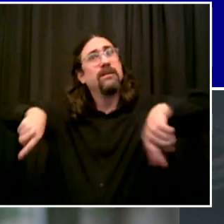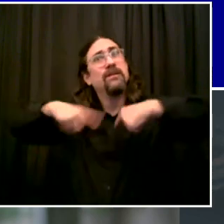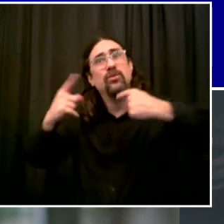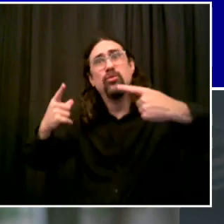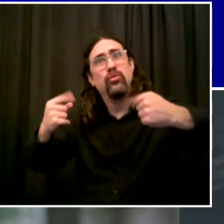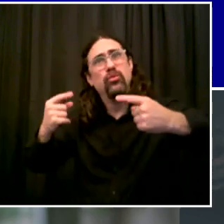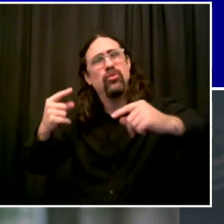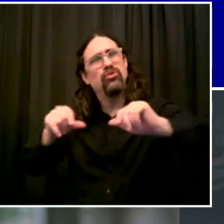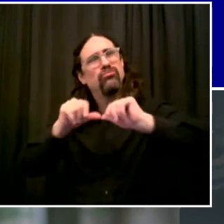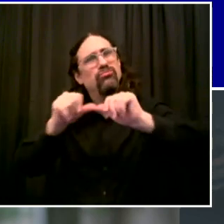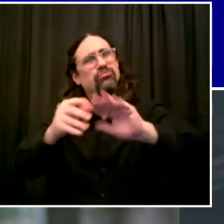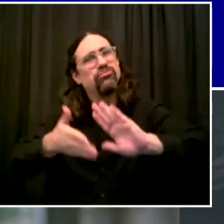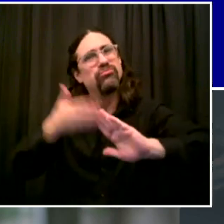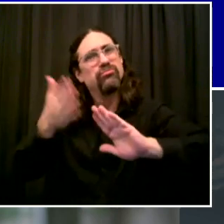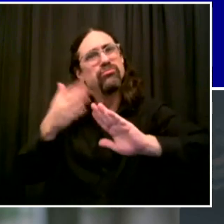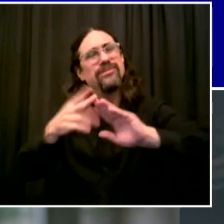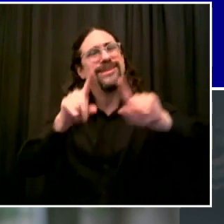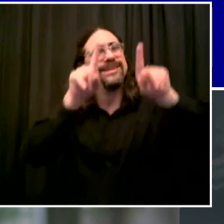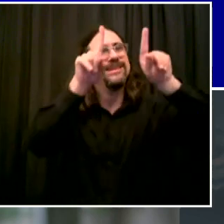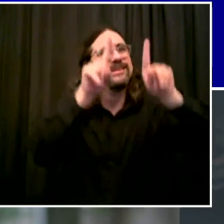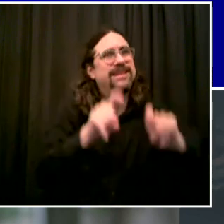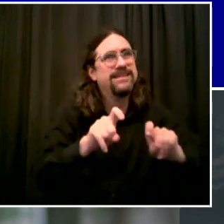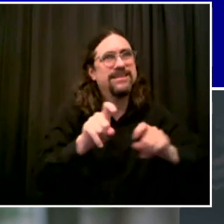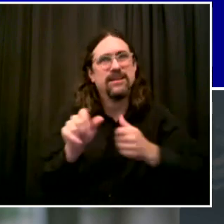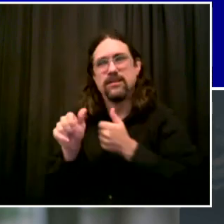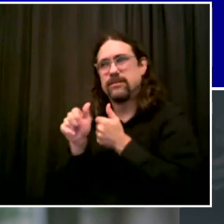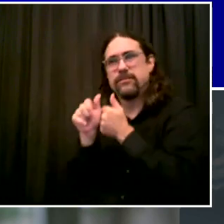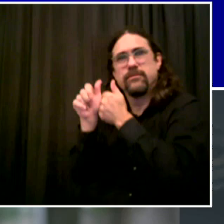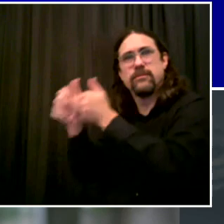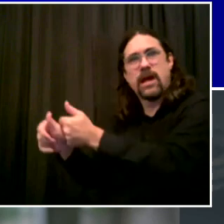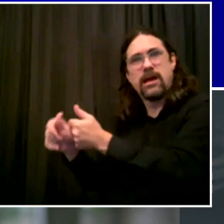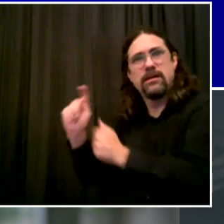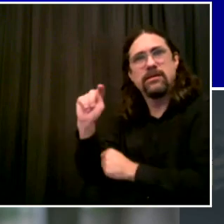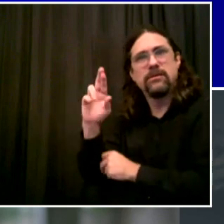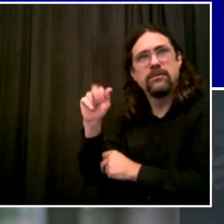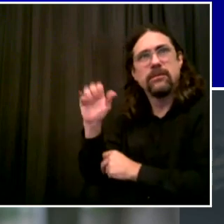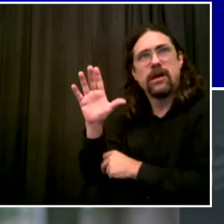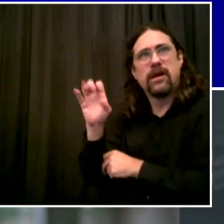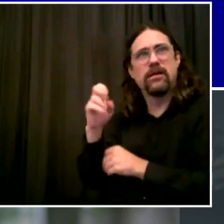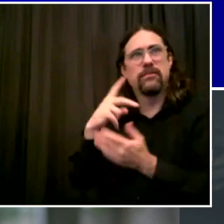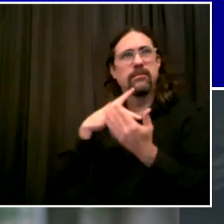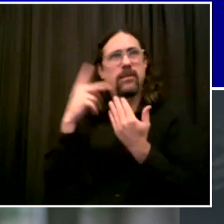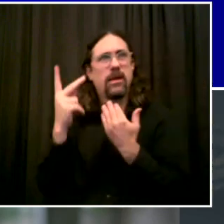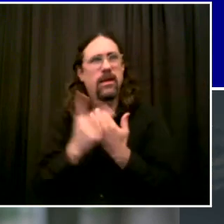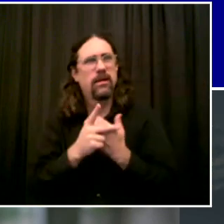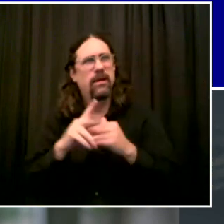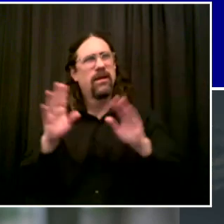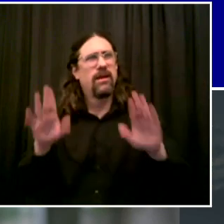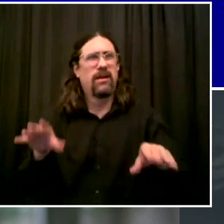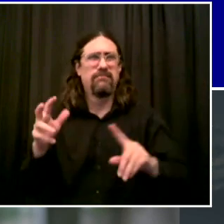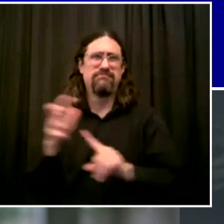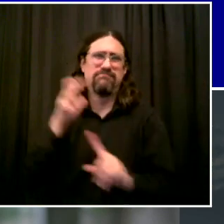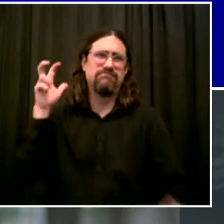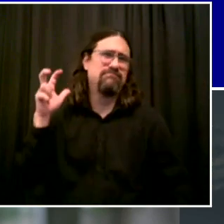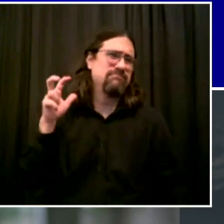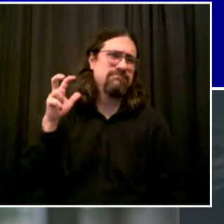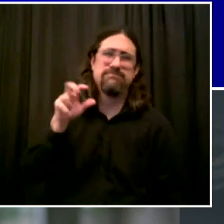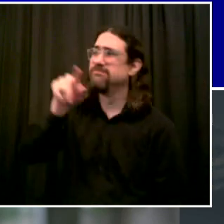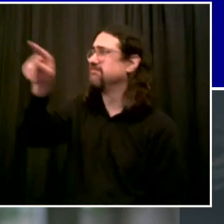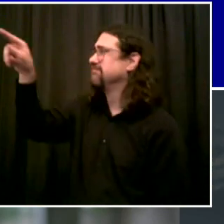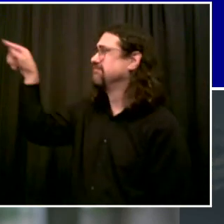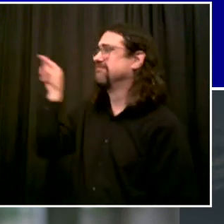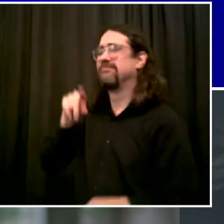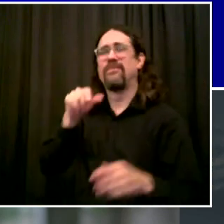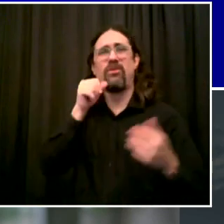up on every lead, making sure people are safe, making sure they safely separate. If they need support, they get it. This is a big